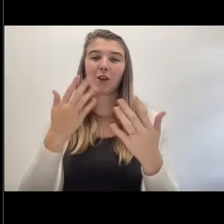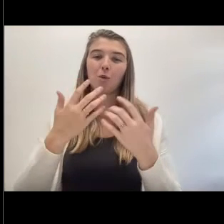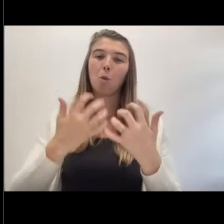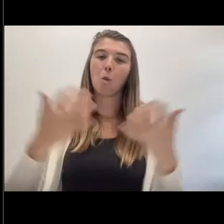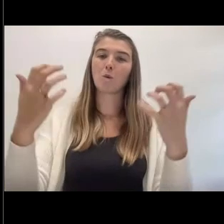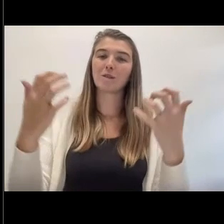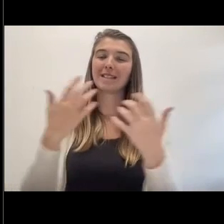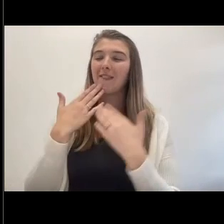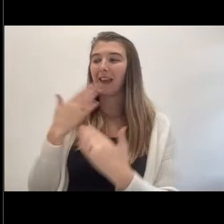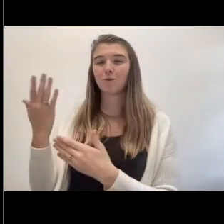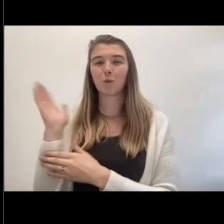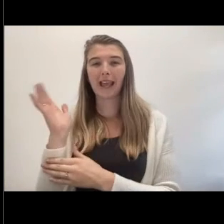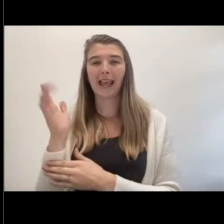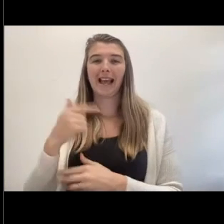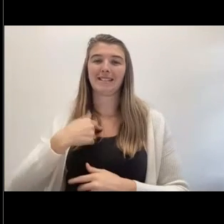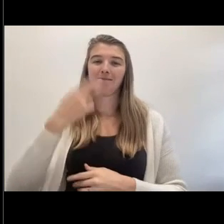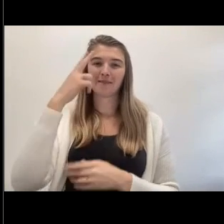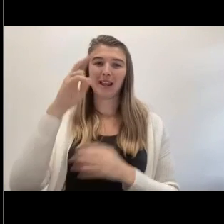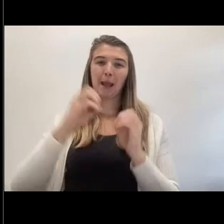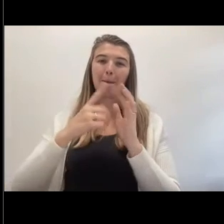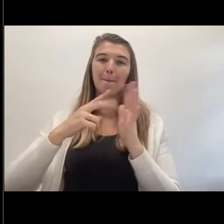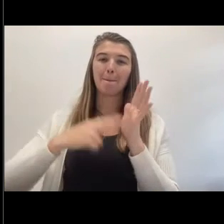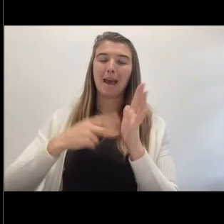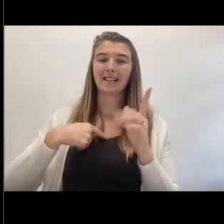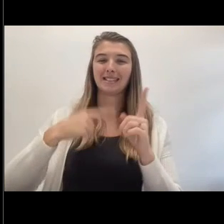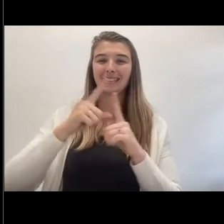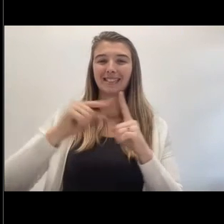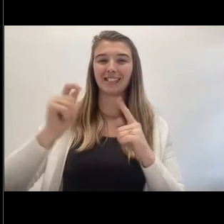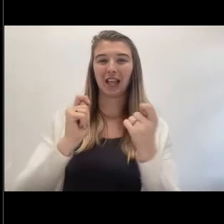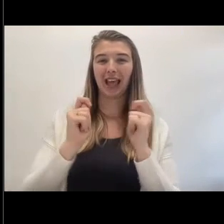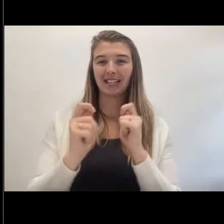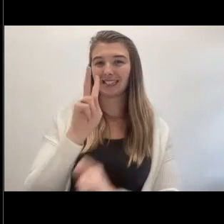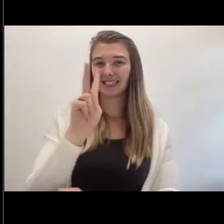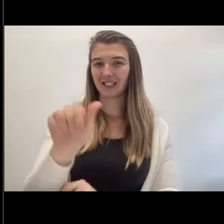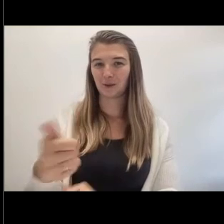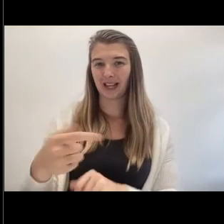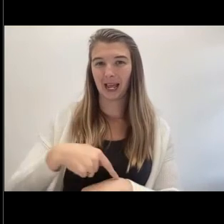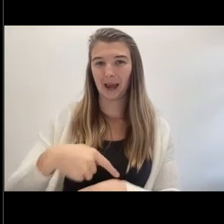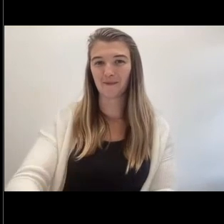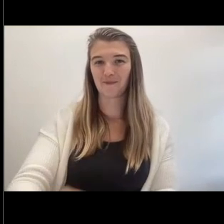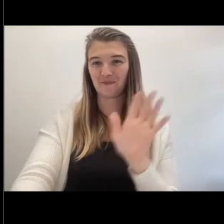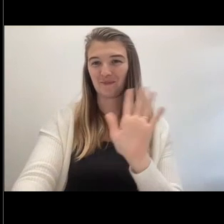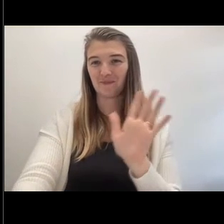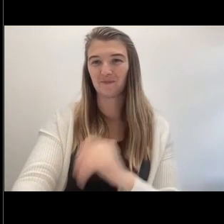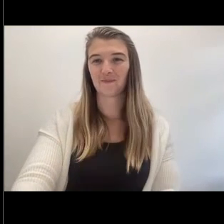Valsler, Chemistry World's digital editor, and we will see you for the next Chemistry World webinar. Take care.